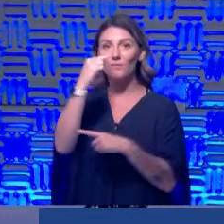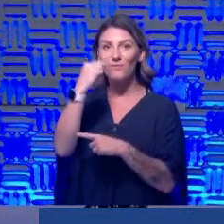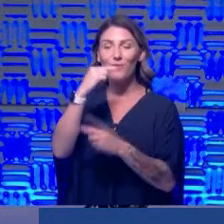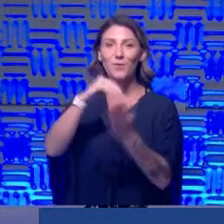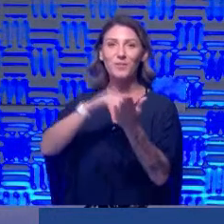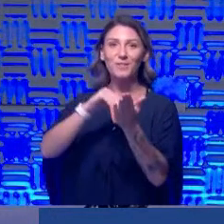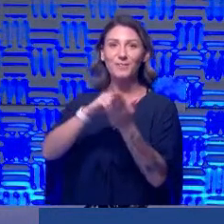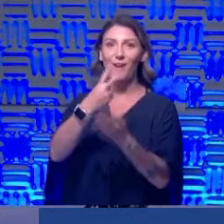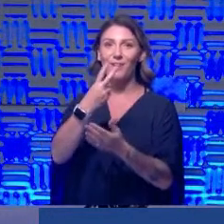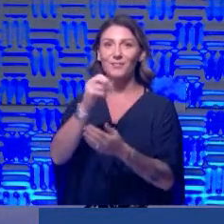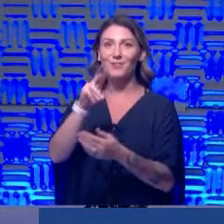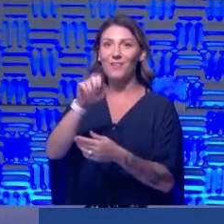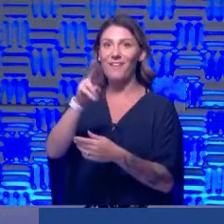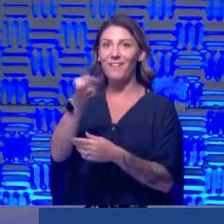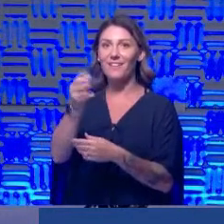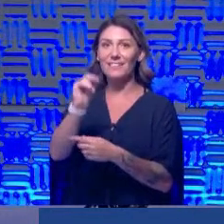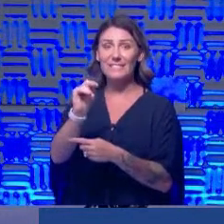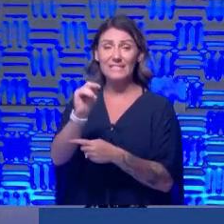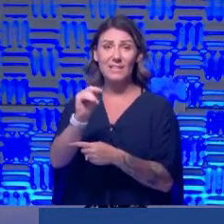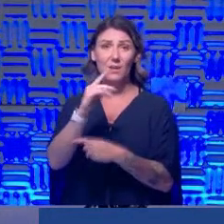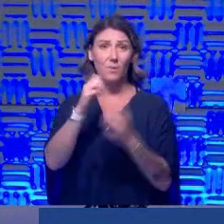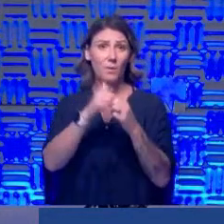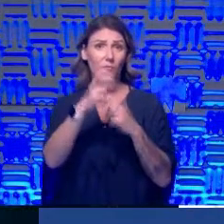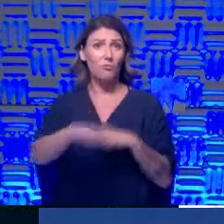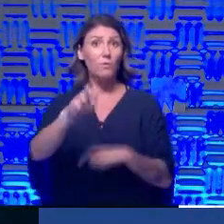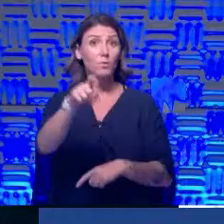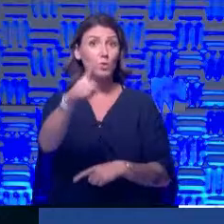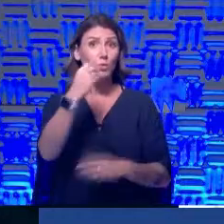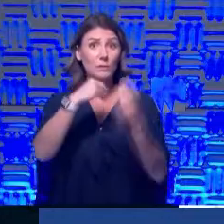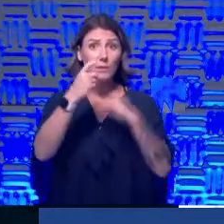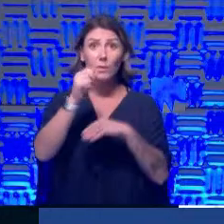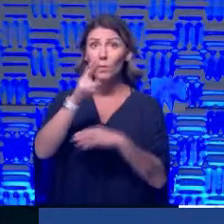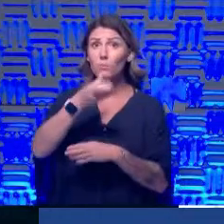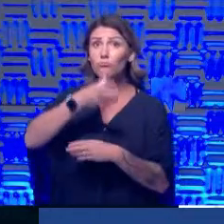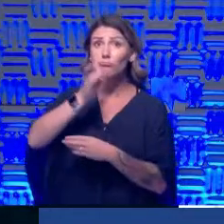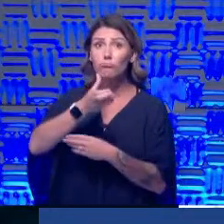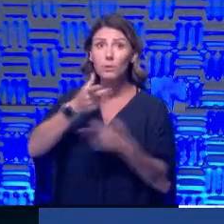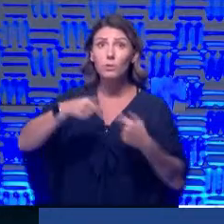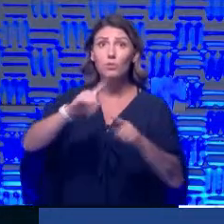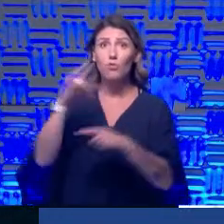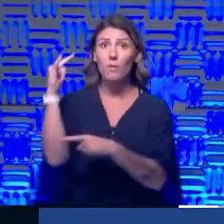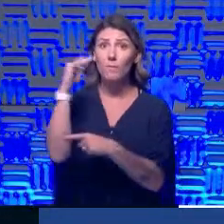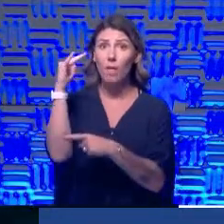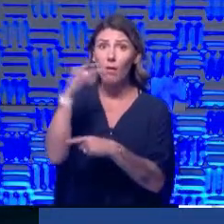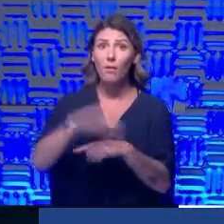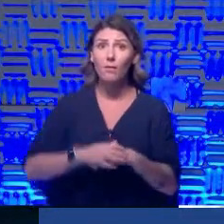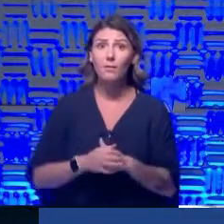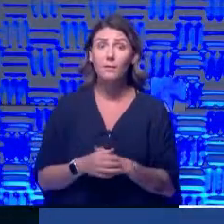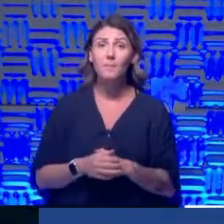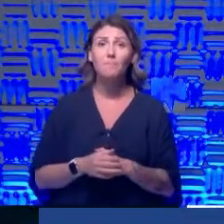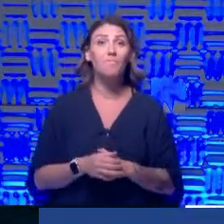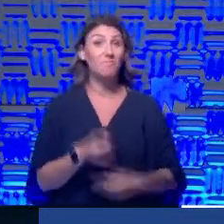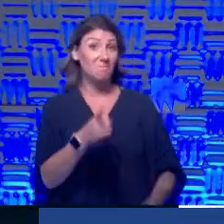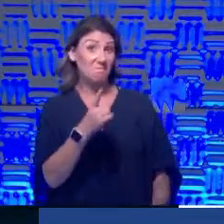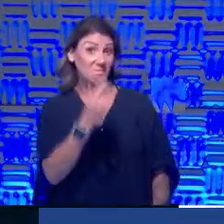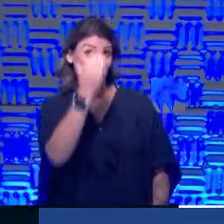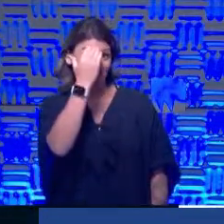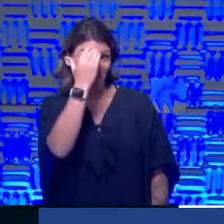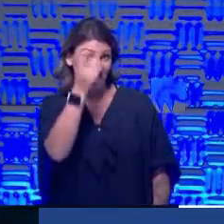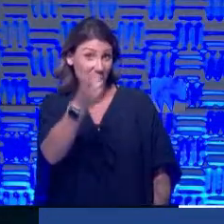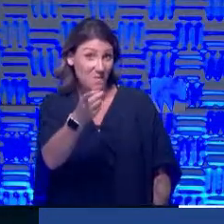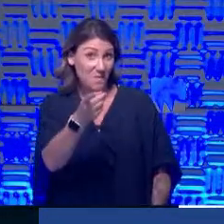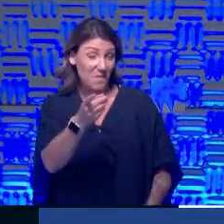Hawk, here we go, She wants to travel know, time. did you eat or drink on the flight? All right, Hawk, did you get something to eat or drink? And I know you didn't have any alcohol,